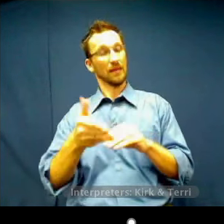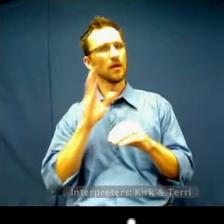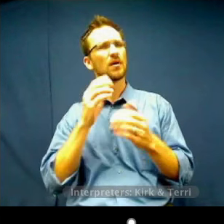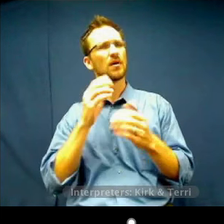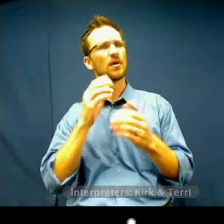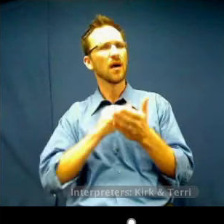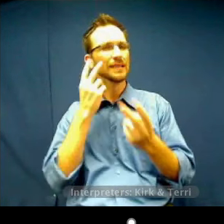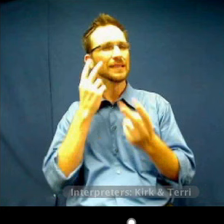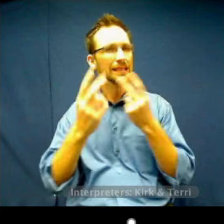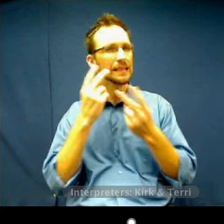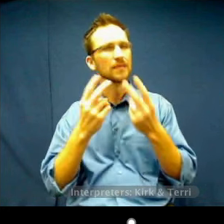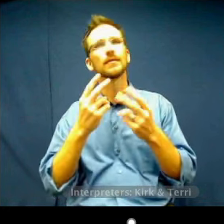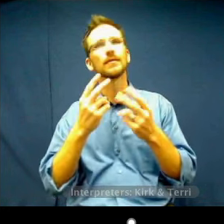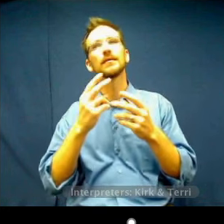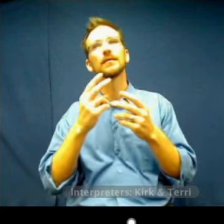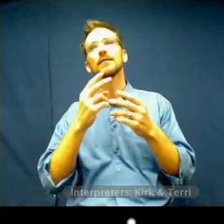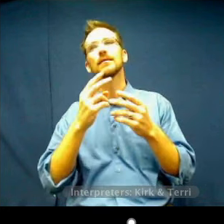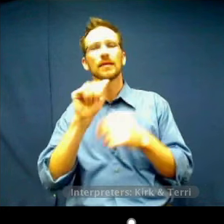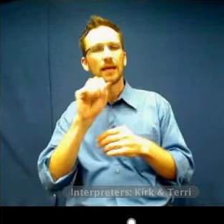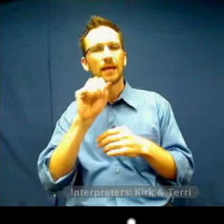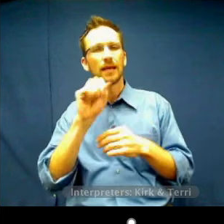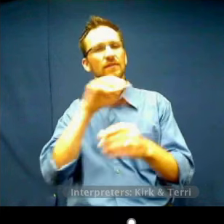neglect system.